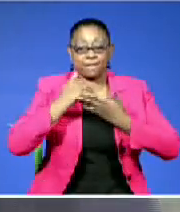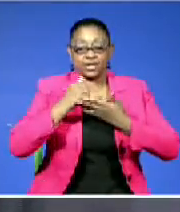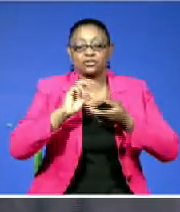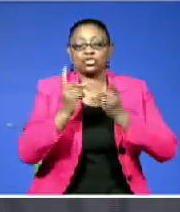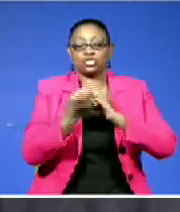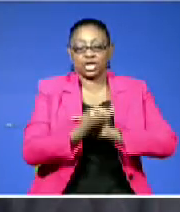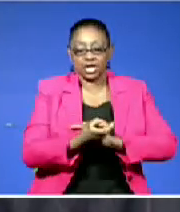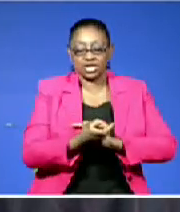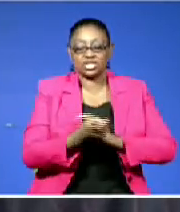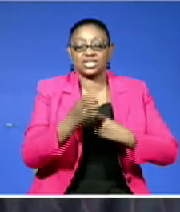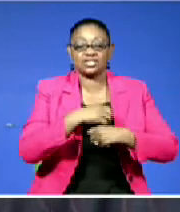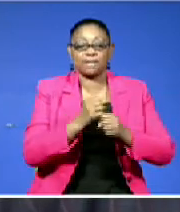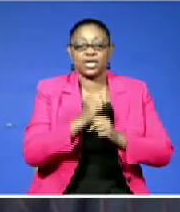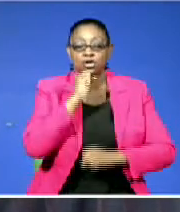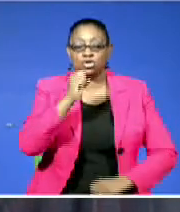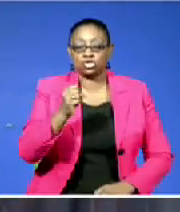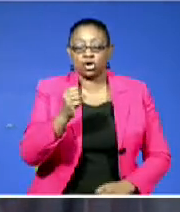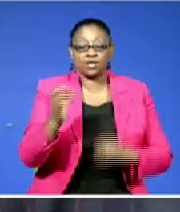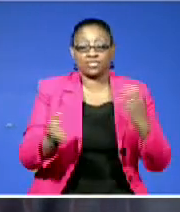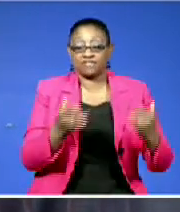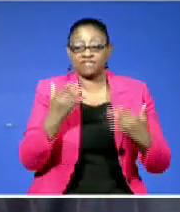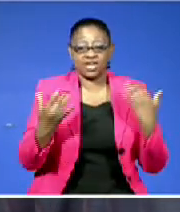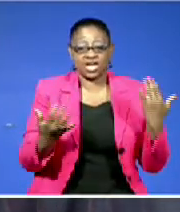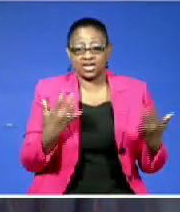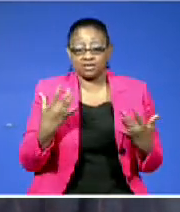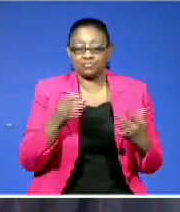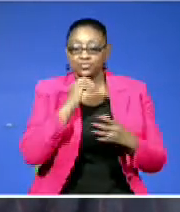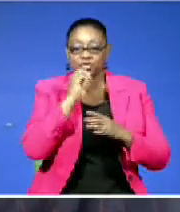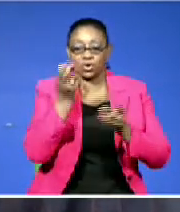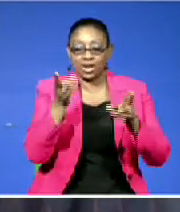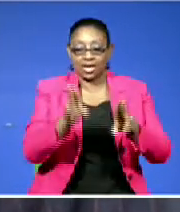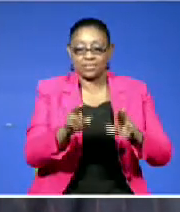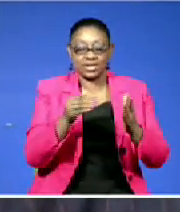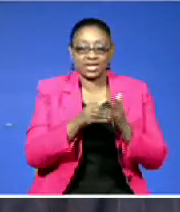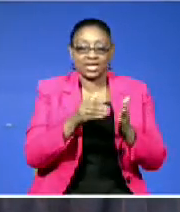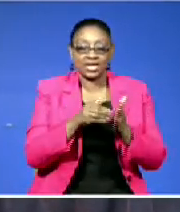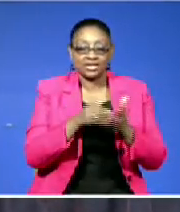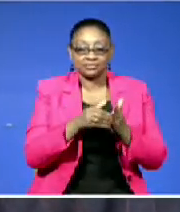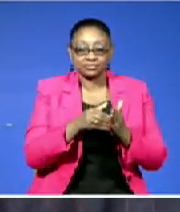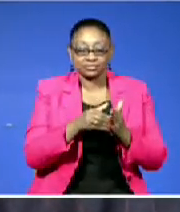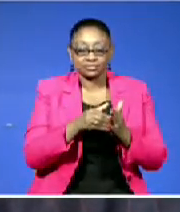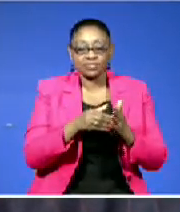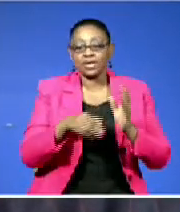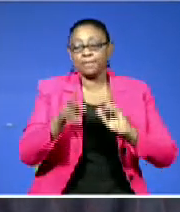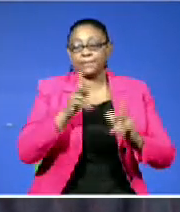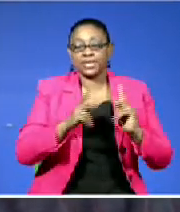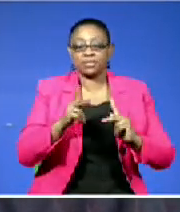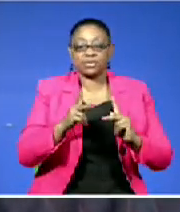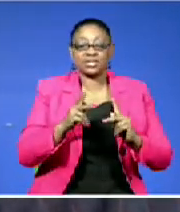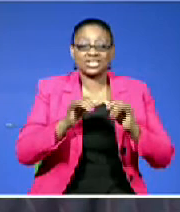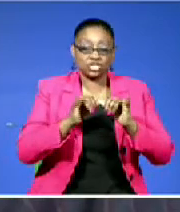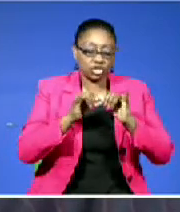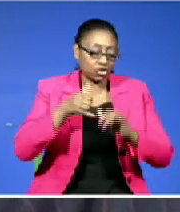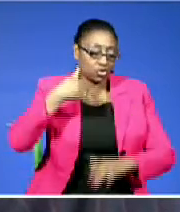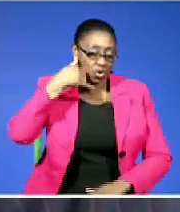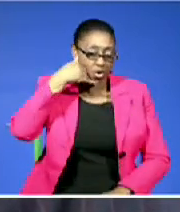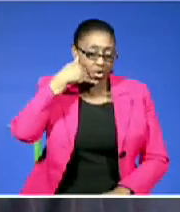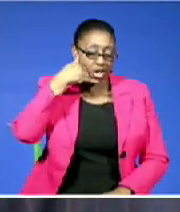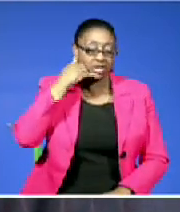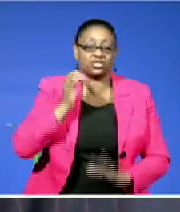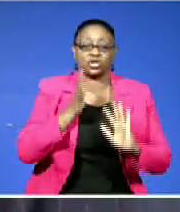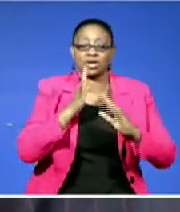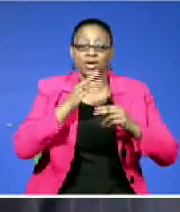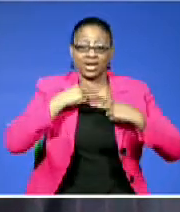of Health, talking to him about how we could address some of the persons that's been calling about the smoke and their health